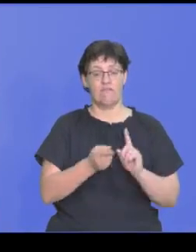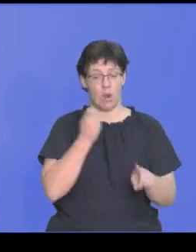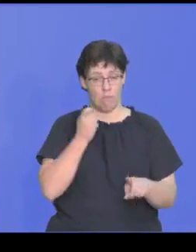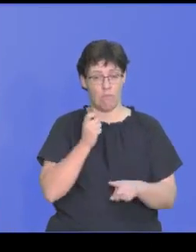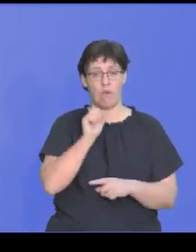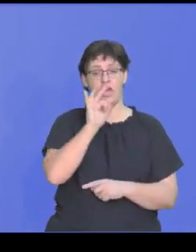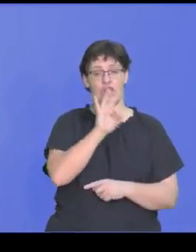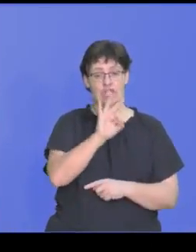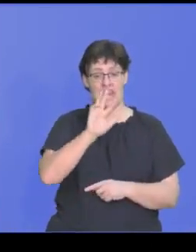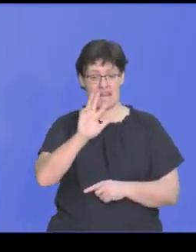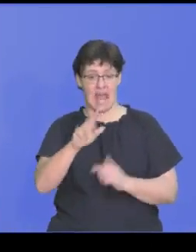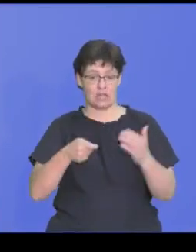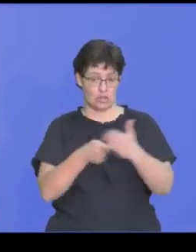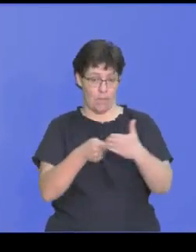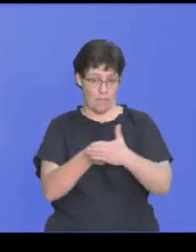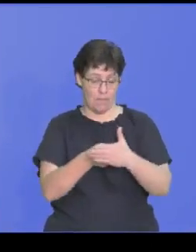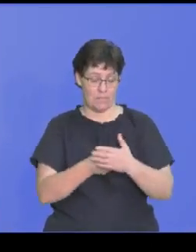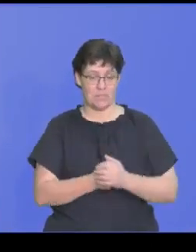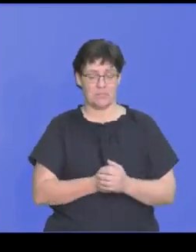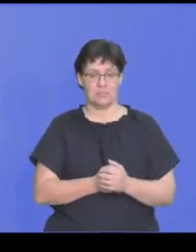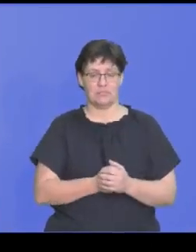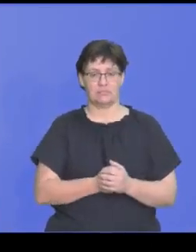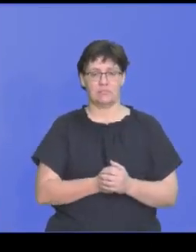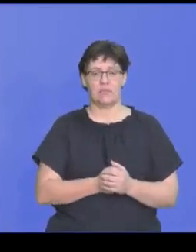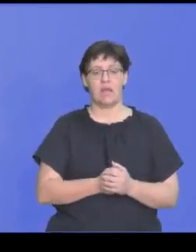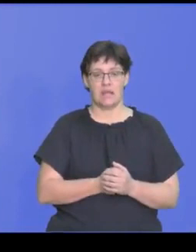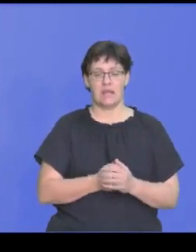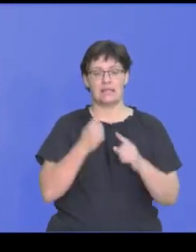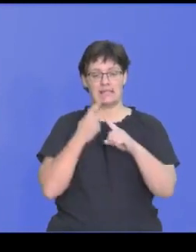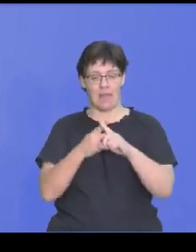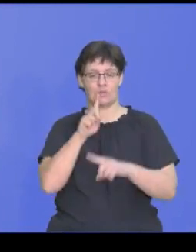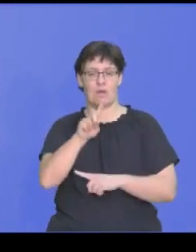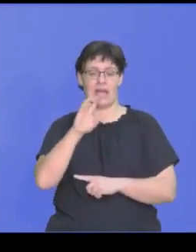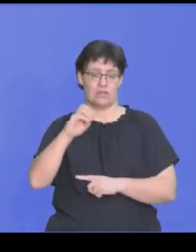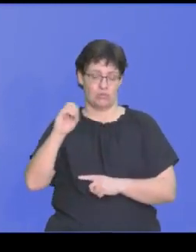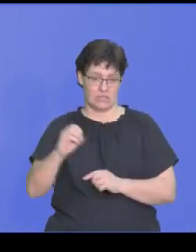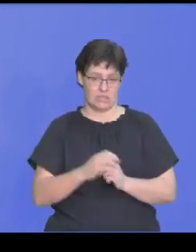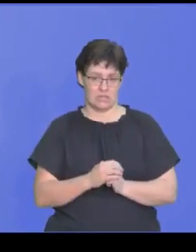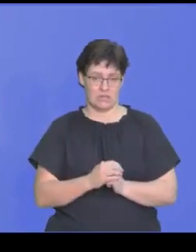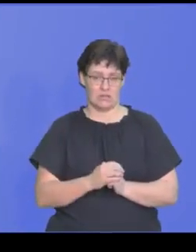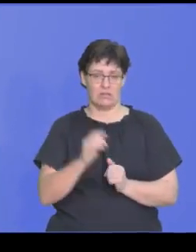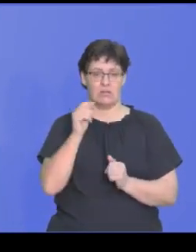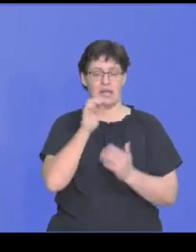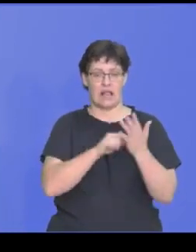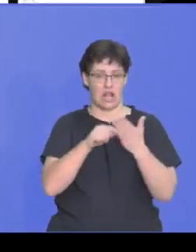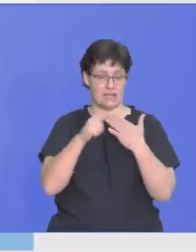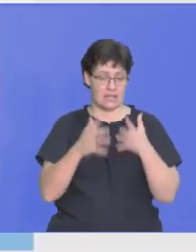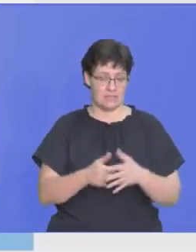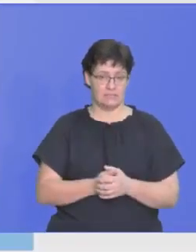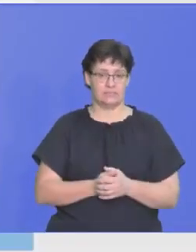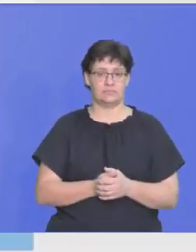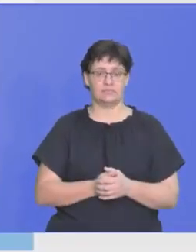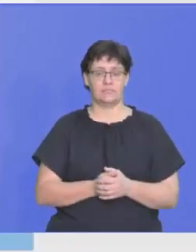out of 39 shops. And I'm going to take that and times by 100. Get my calculator out.